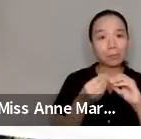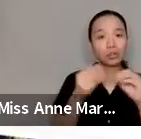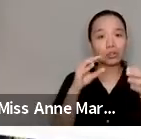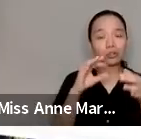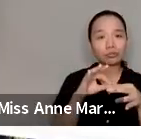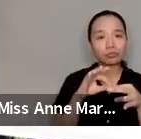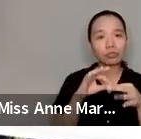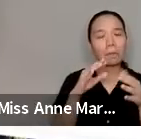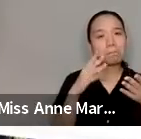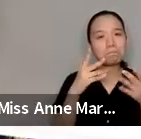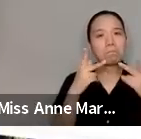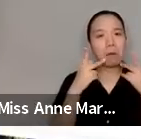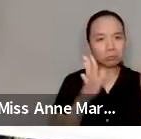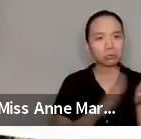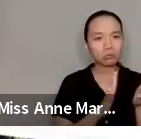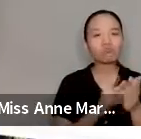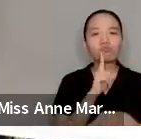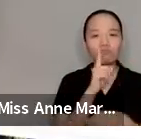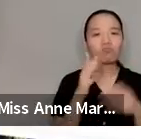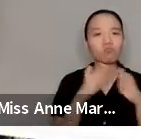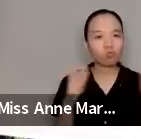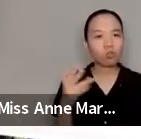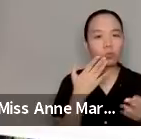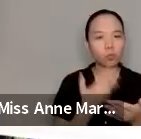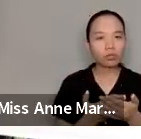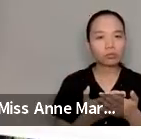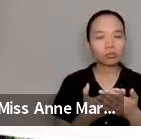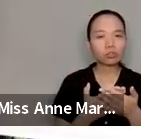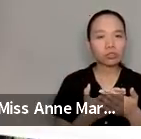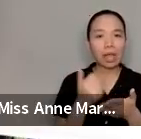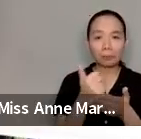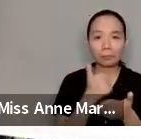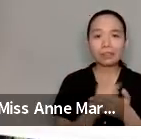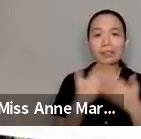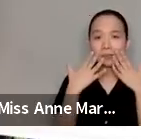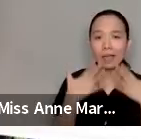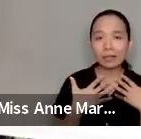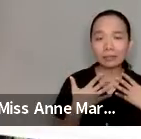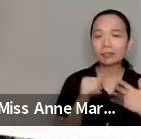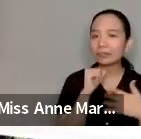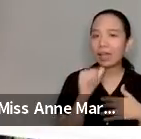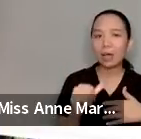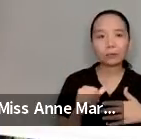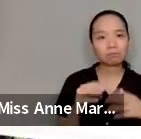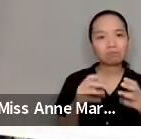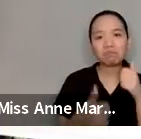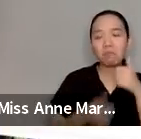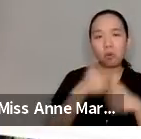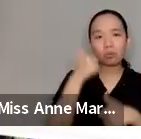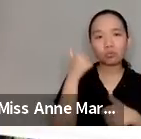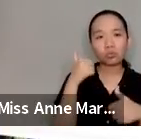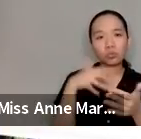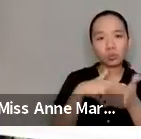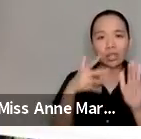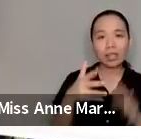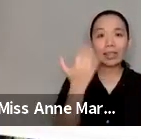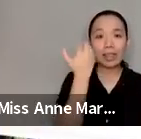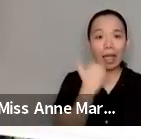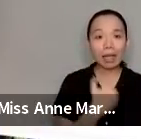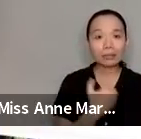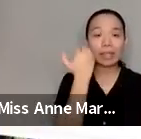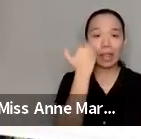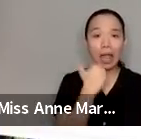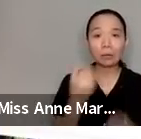students do very well in their academics. Sadly, not most of these students lack